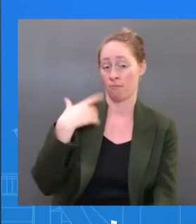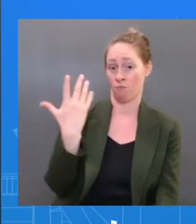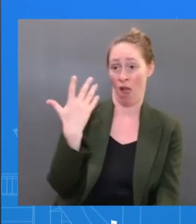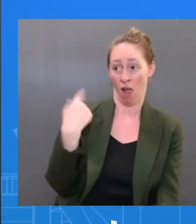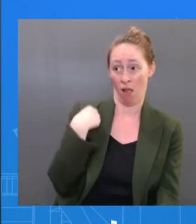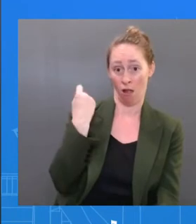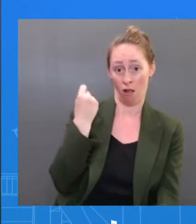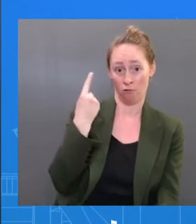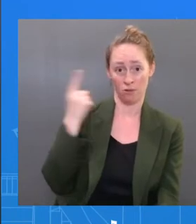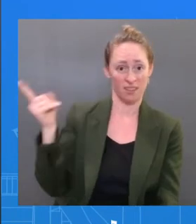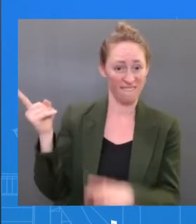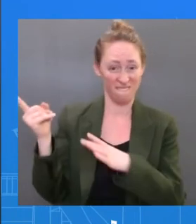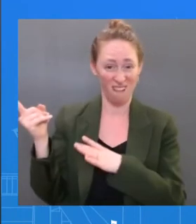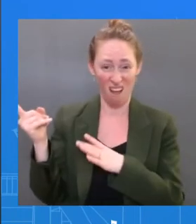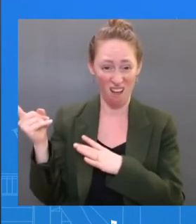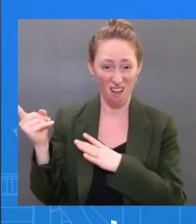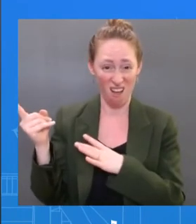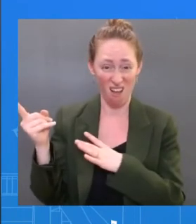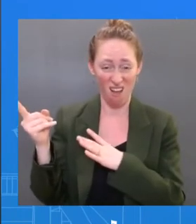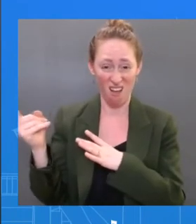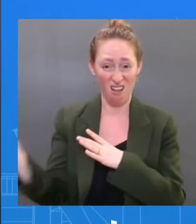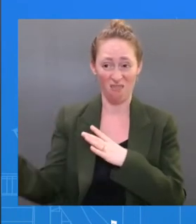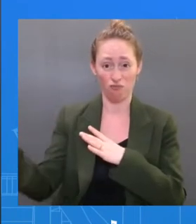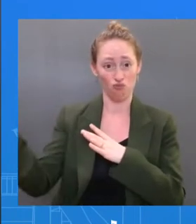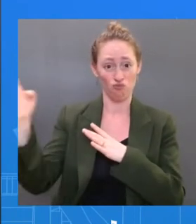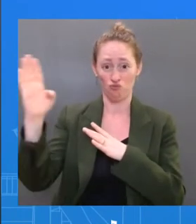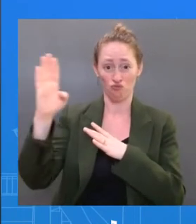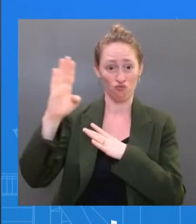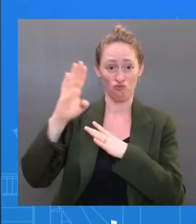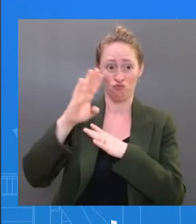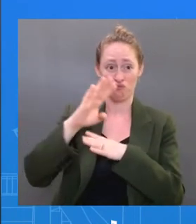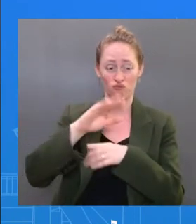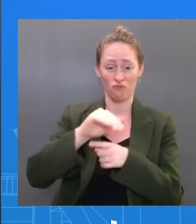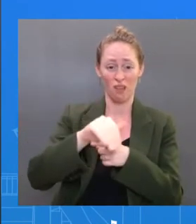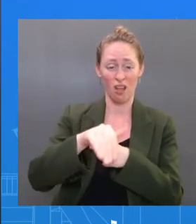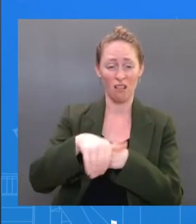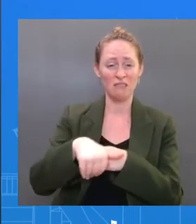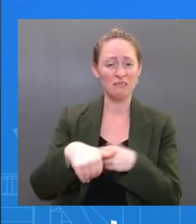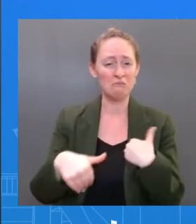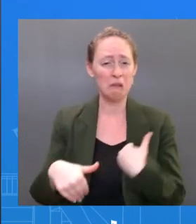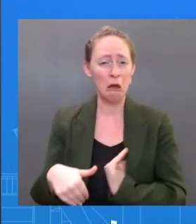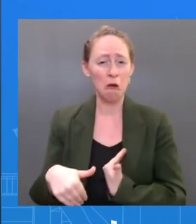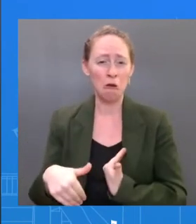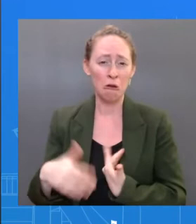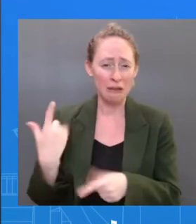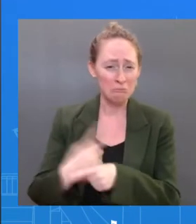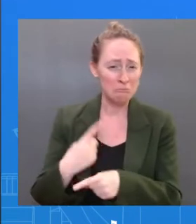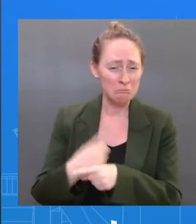after a long day of travel. I don't know. There are a lot of late evenings where I feel some amount of fatigue. I don't know about all of you.